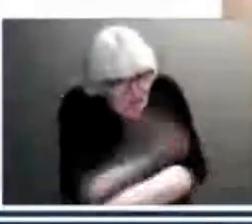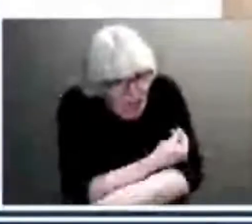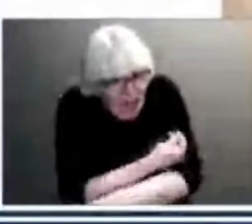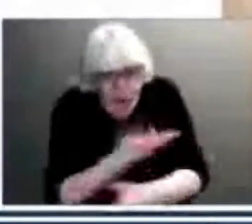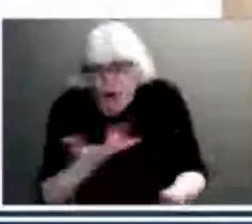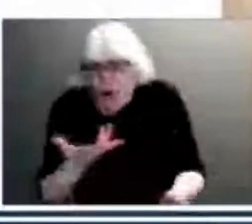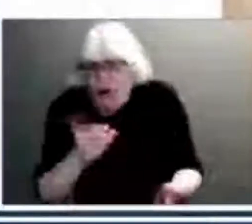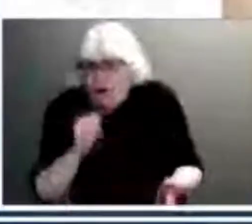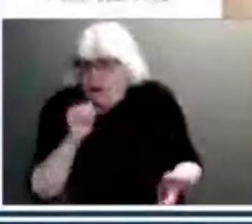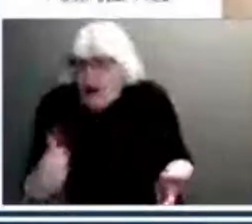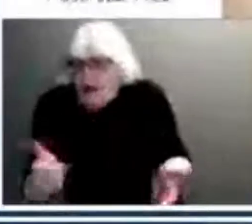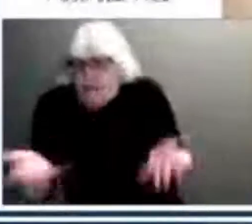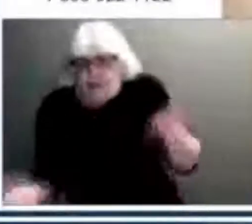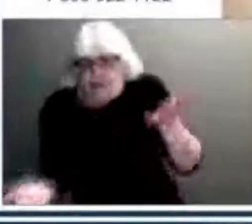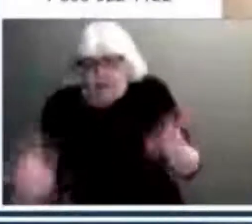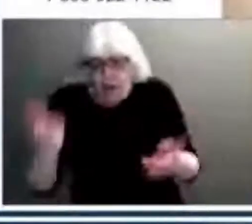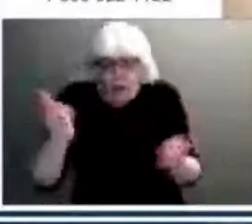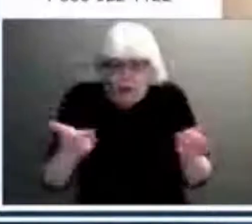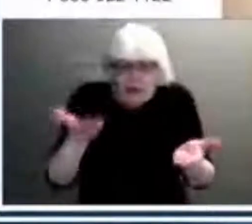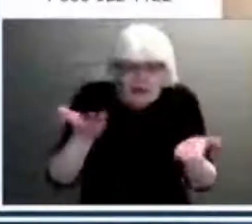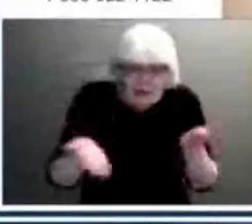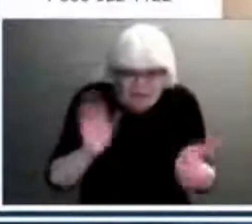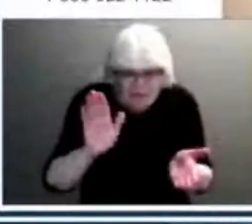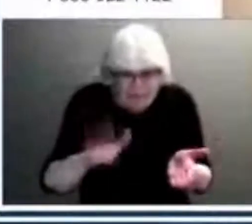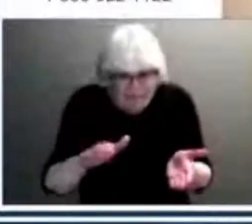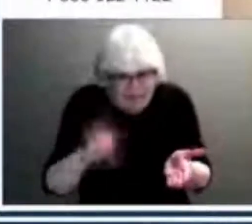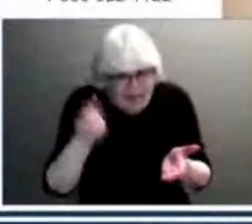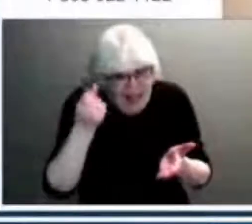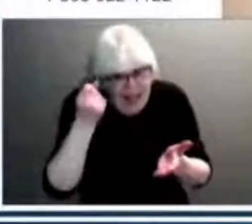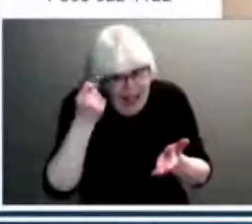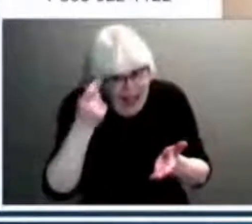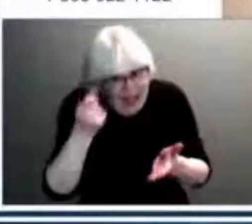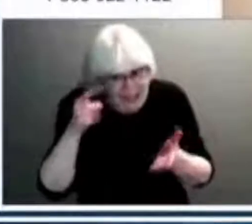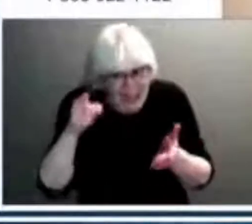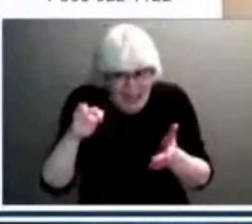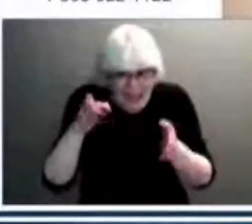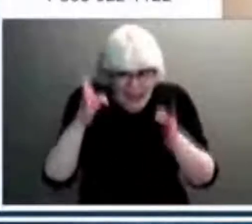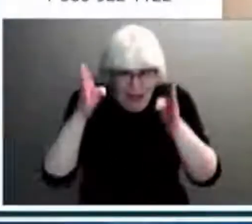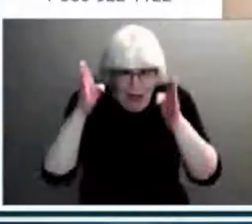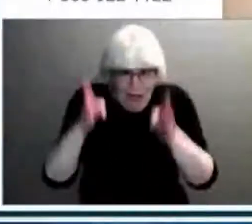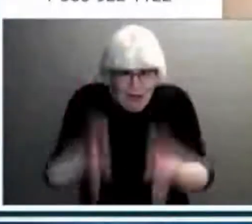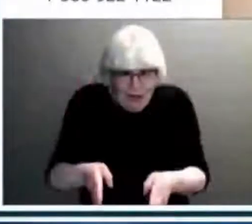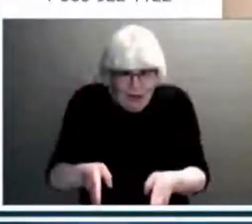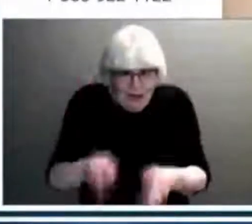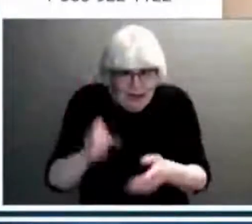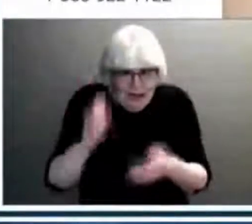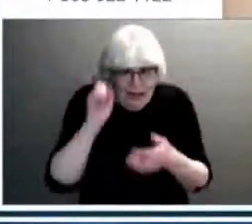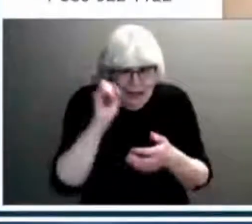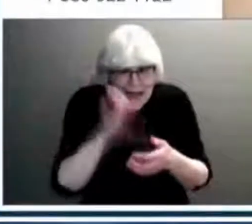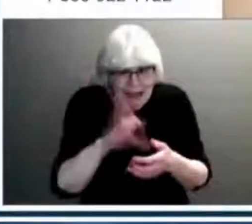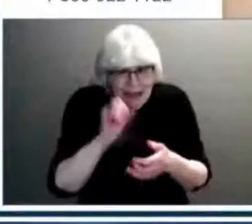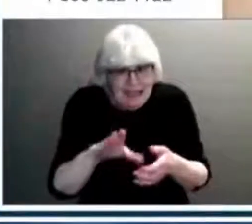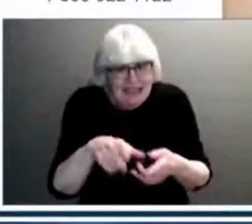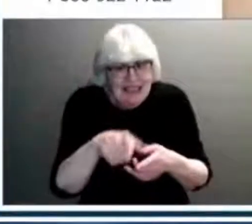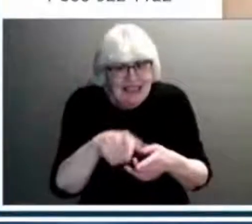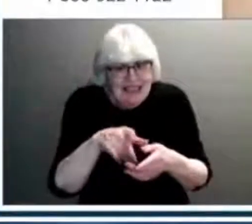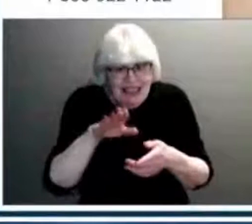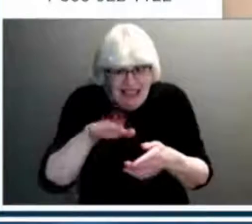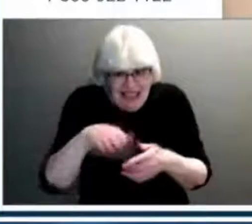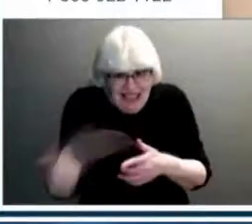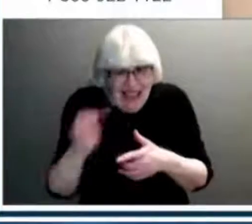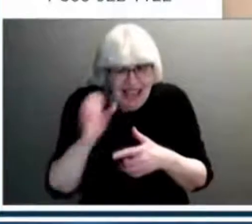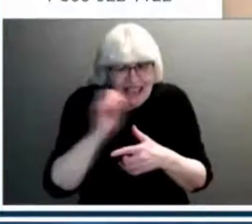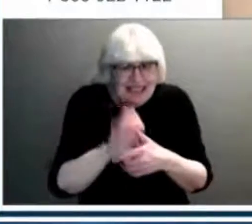around the circumstances around individual people. So we always have to be, especially around deaths and the small numbers in ICU, we have